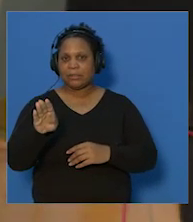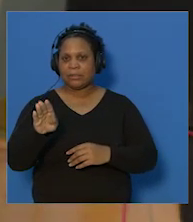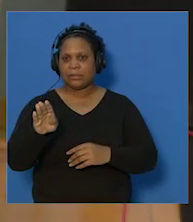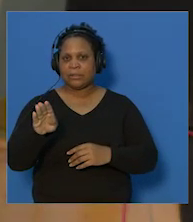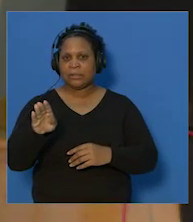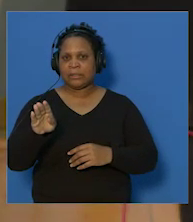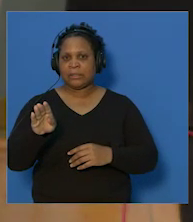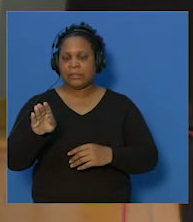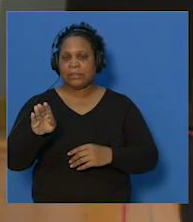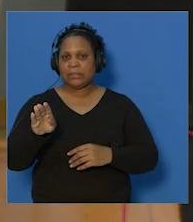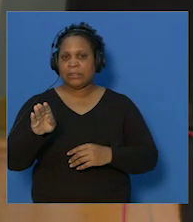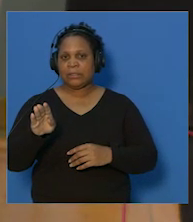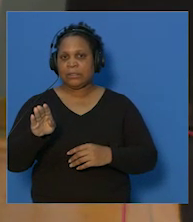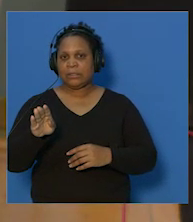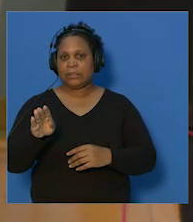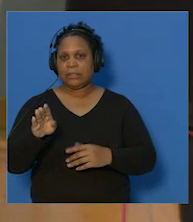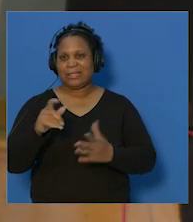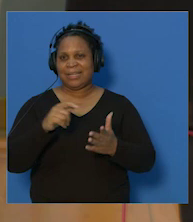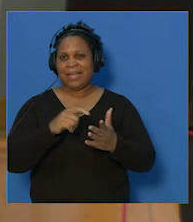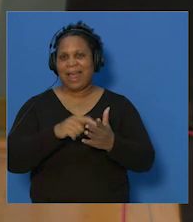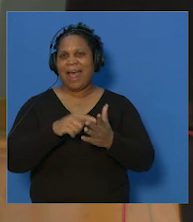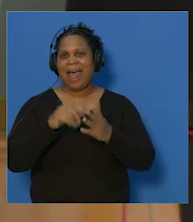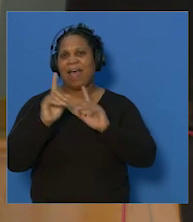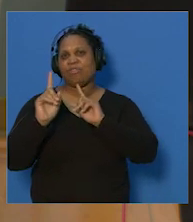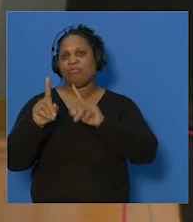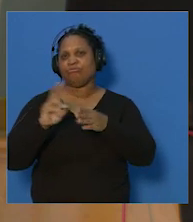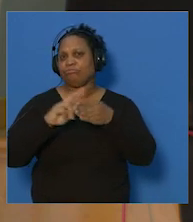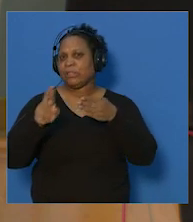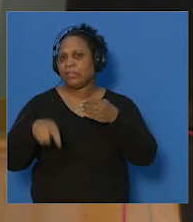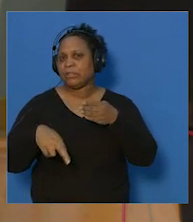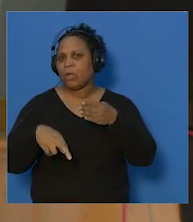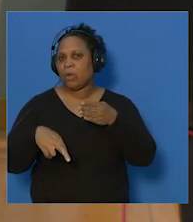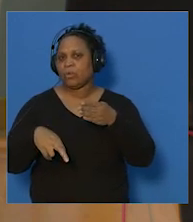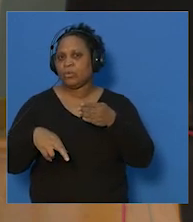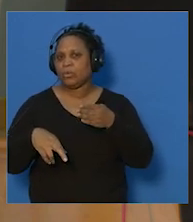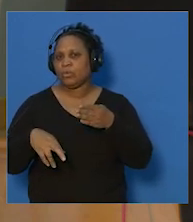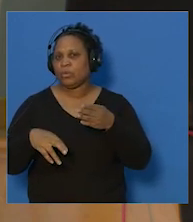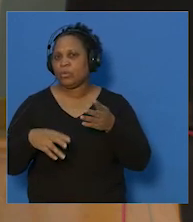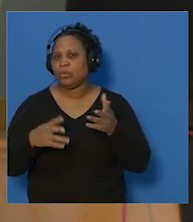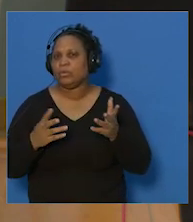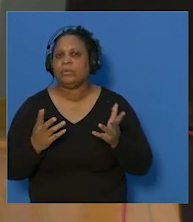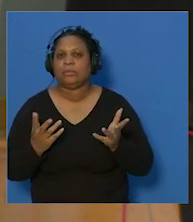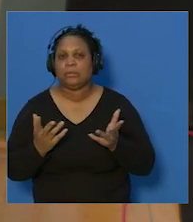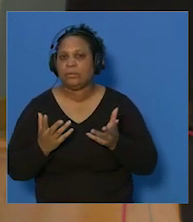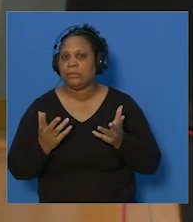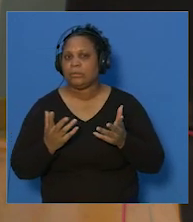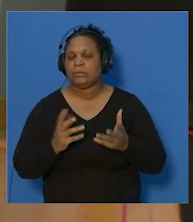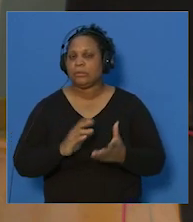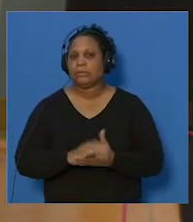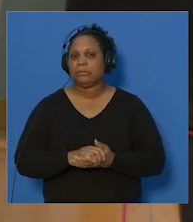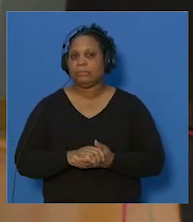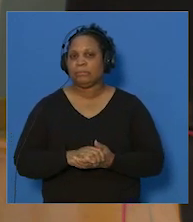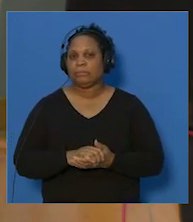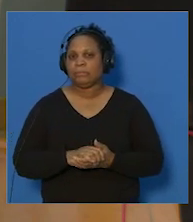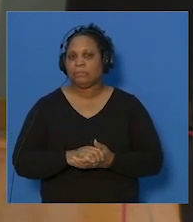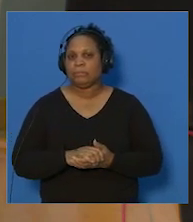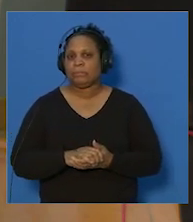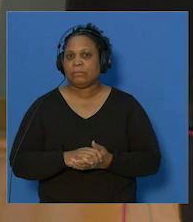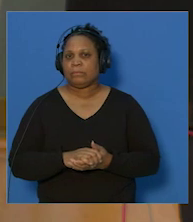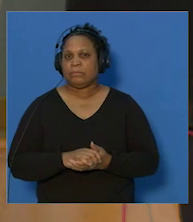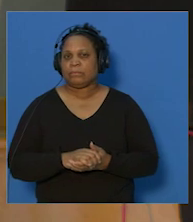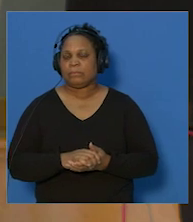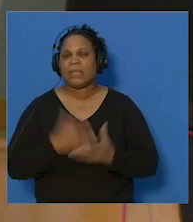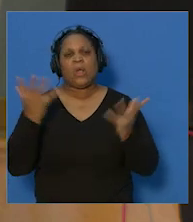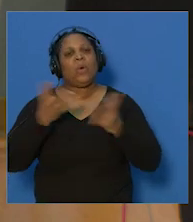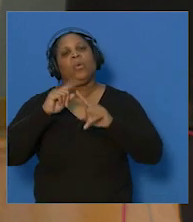getting this results? What